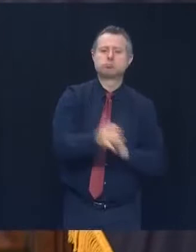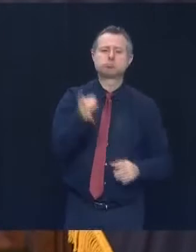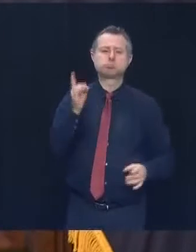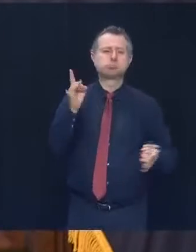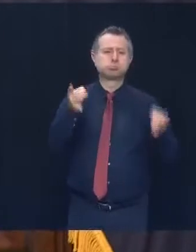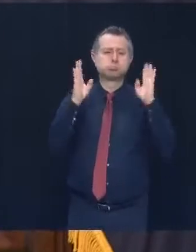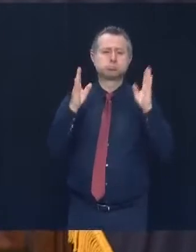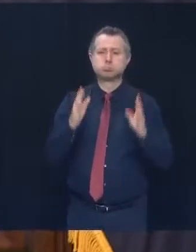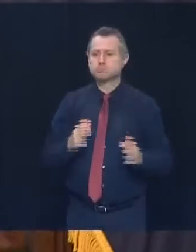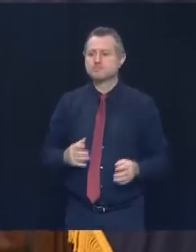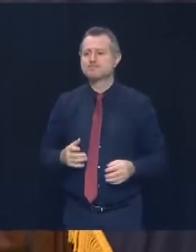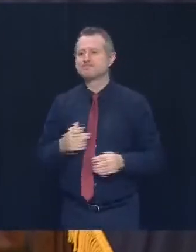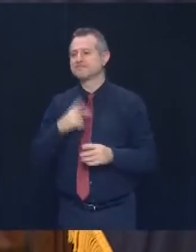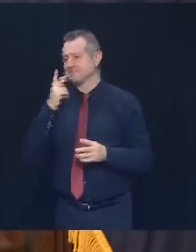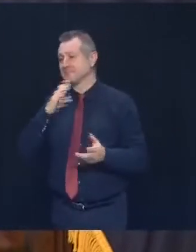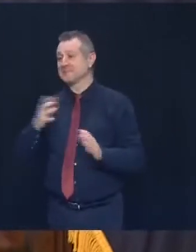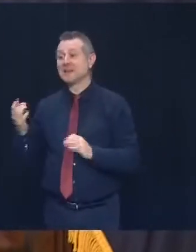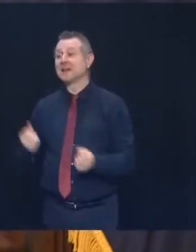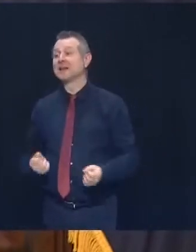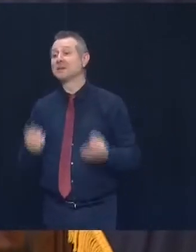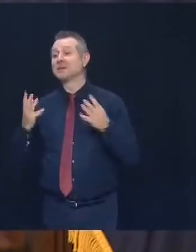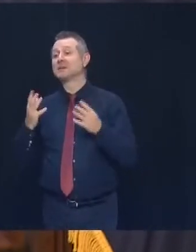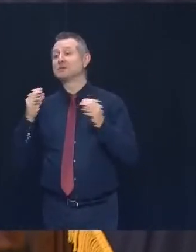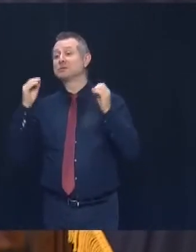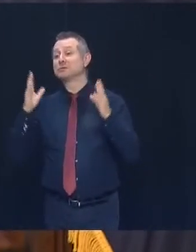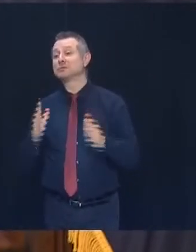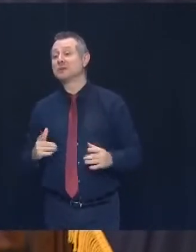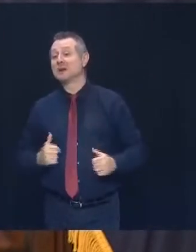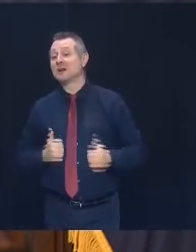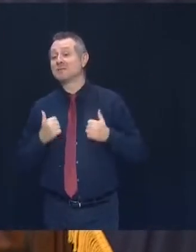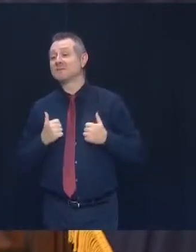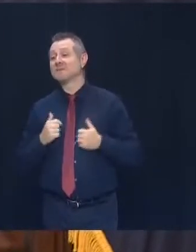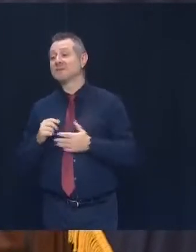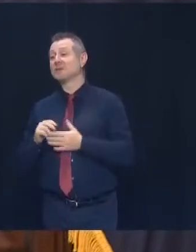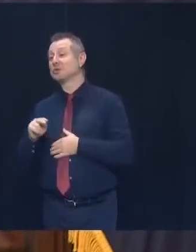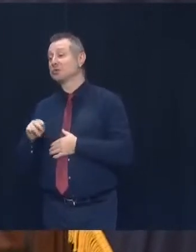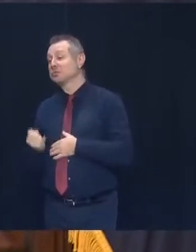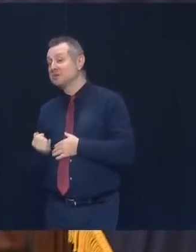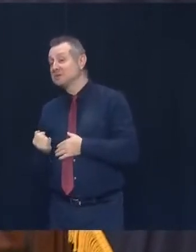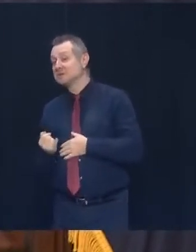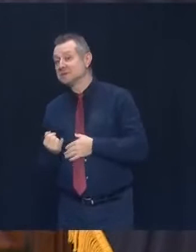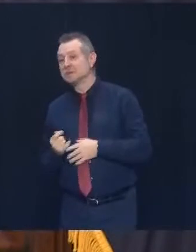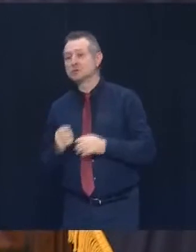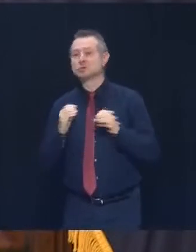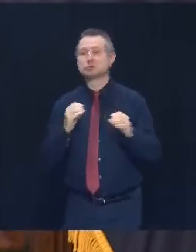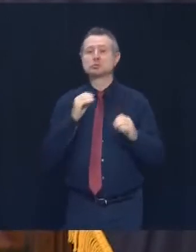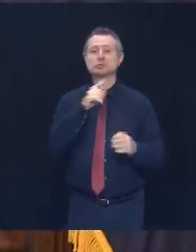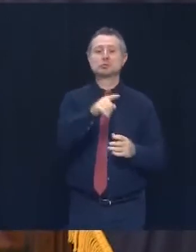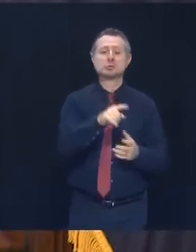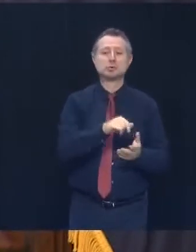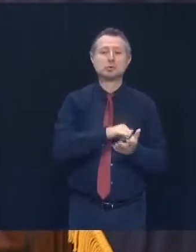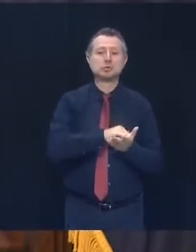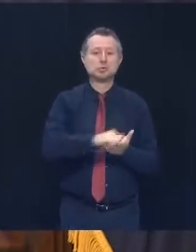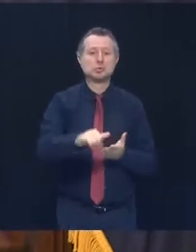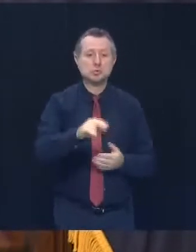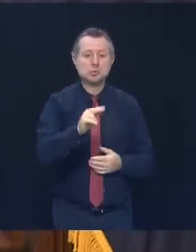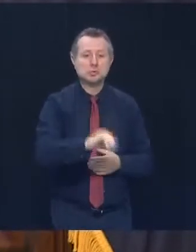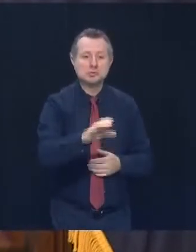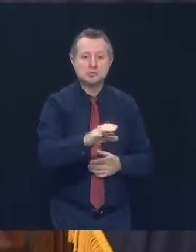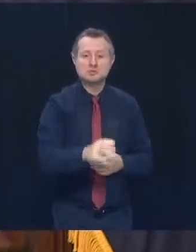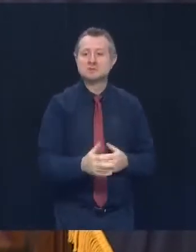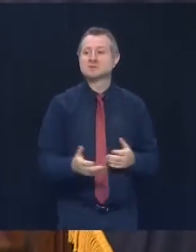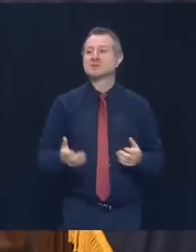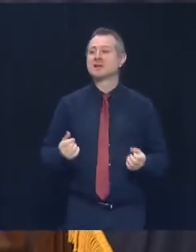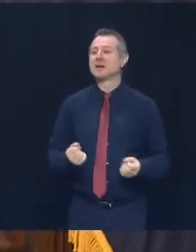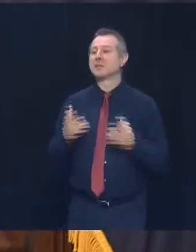of disruptions. How many teachers live in New Jersey but teach in New York? How many